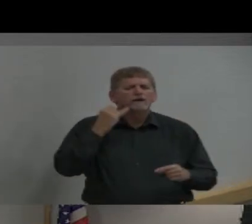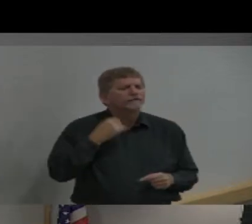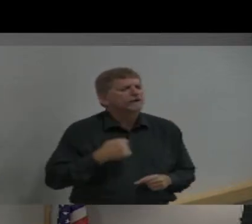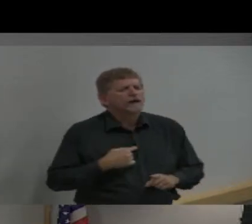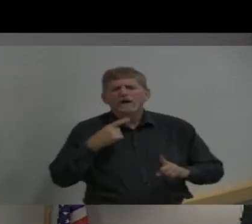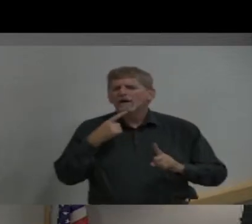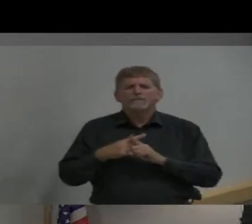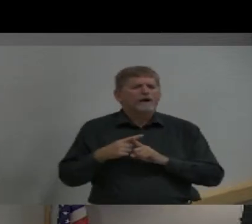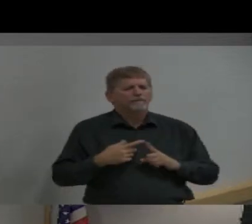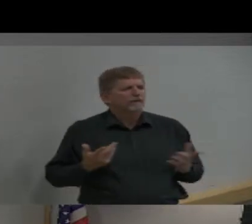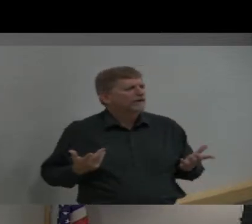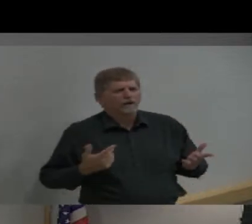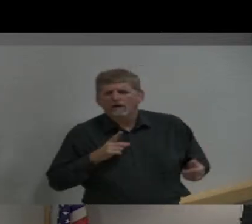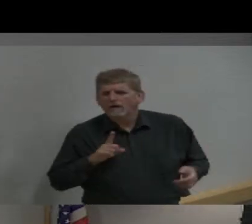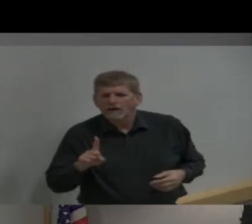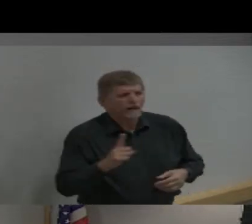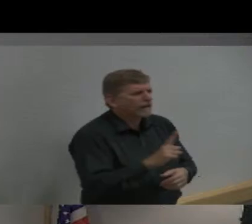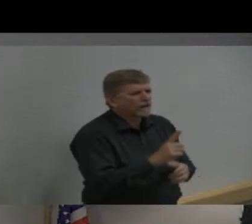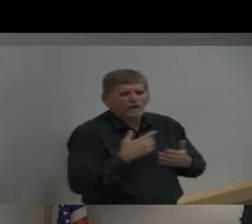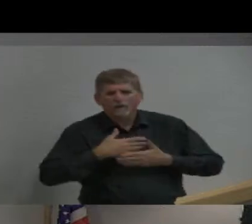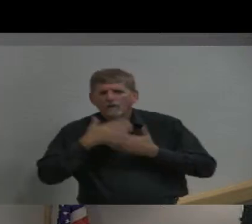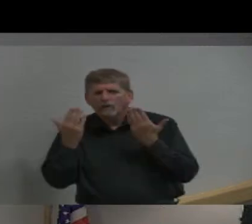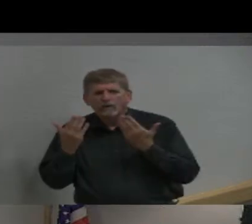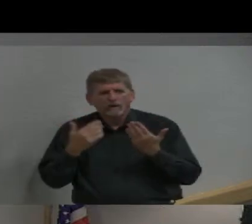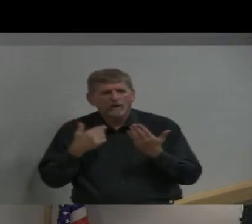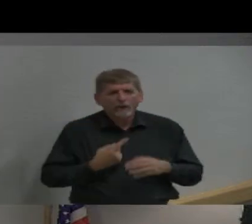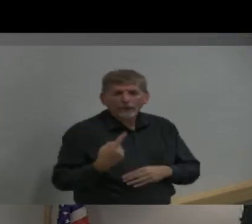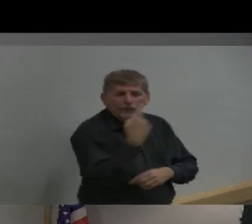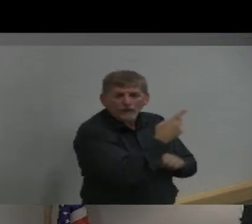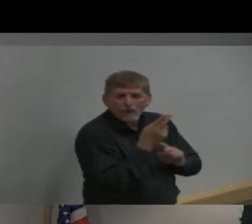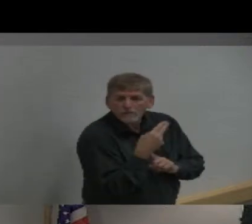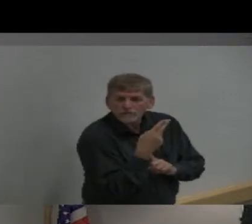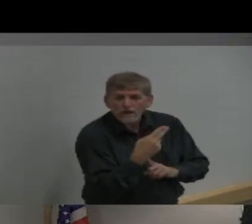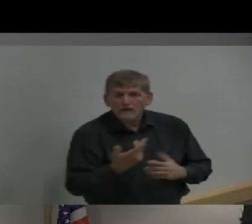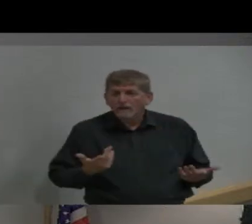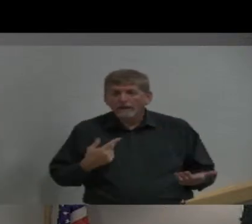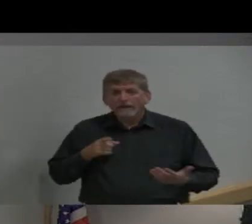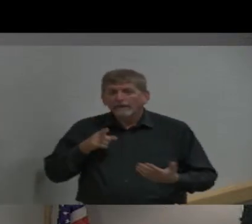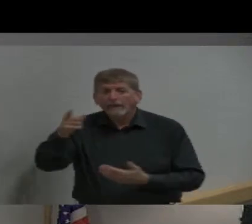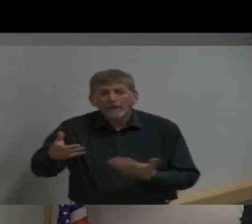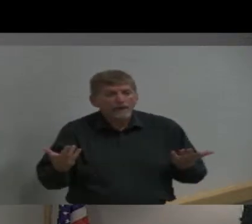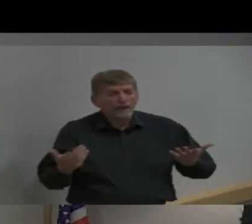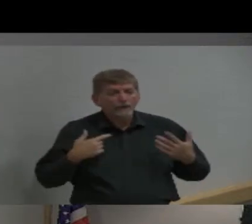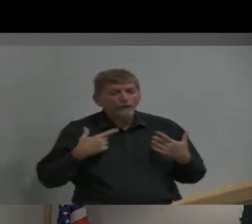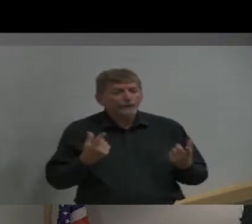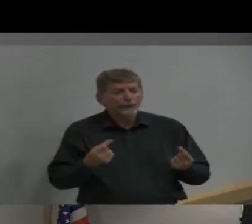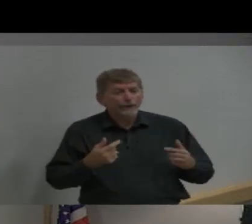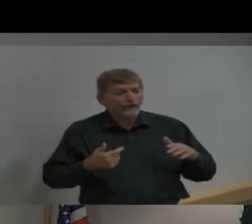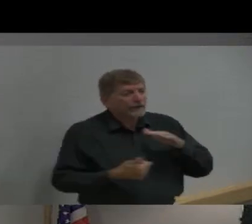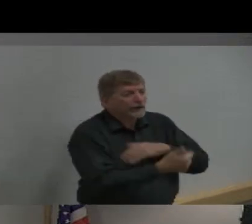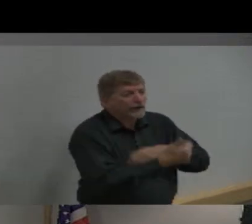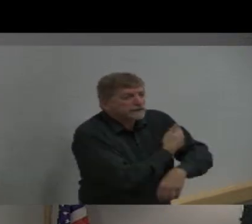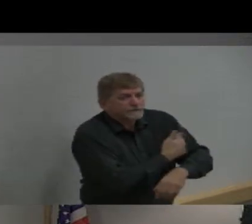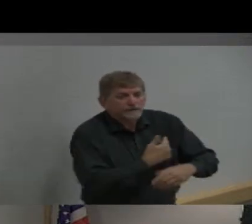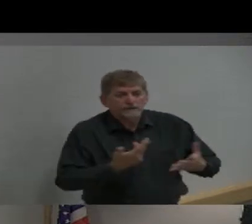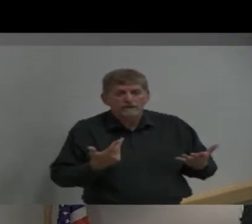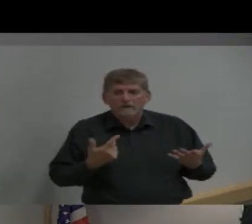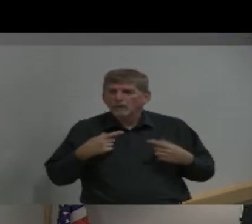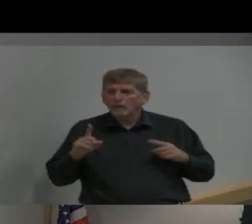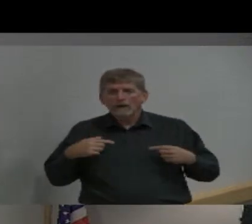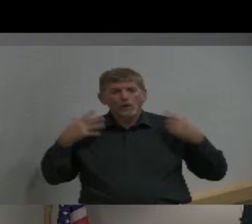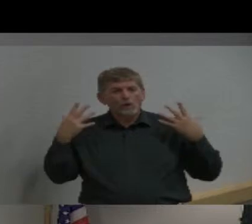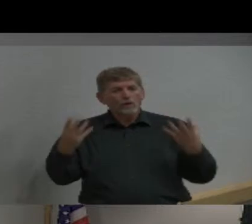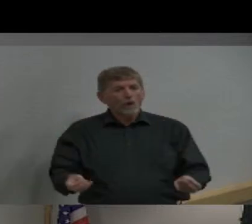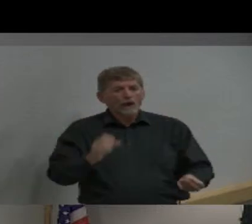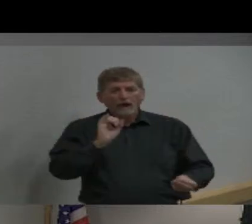have hotels and motels open in the area they go to, or do they go to the emergency room and be admitted, or where do those people go? Does anybody know?